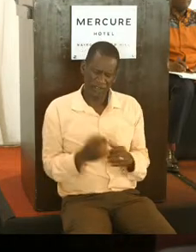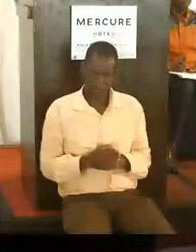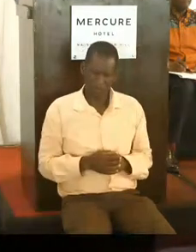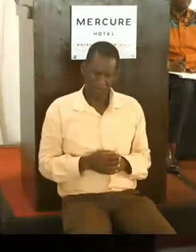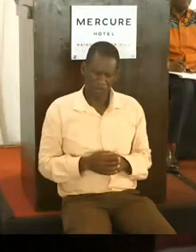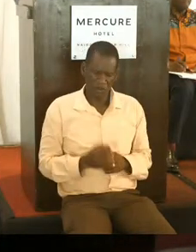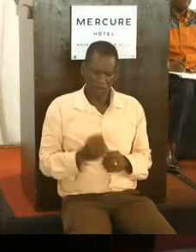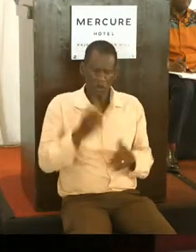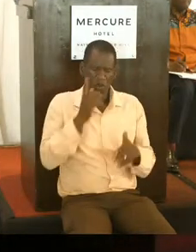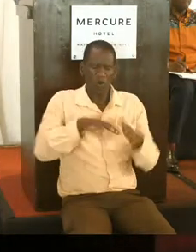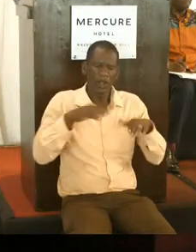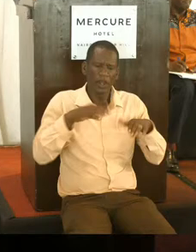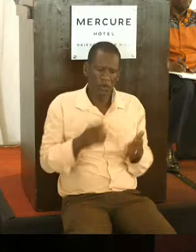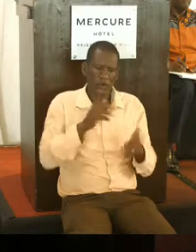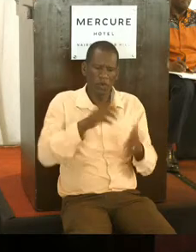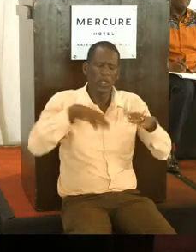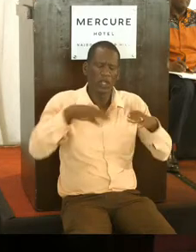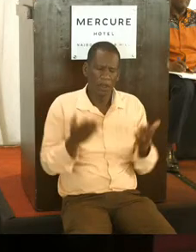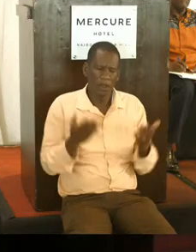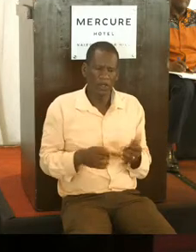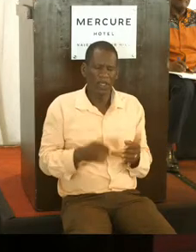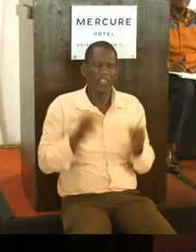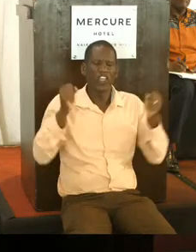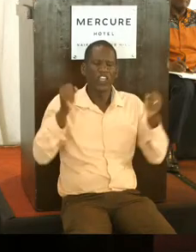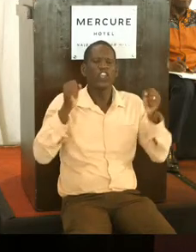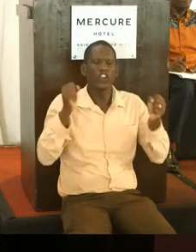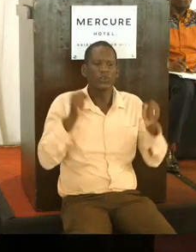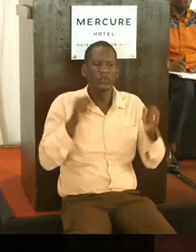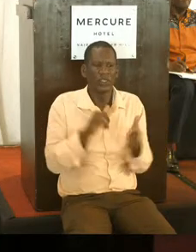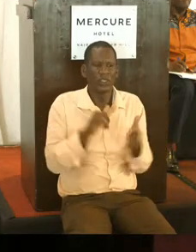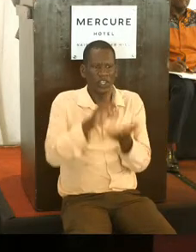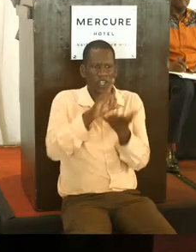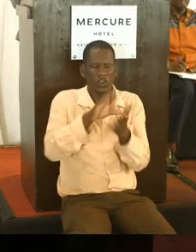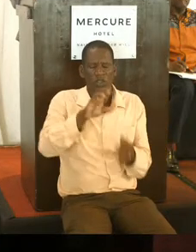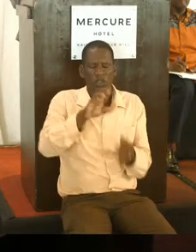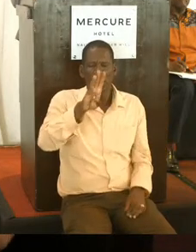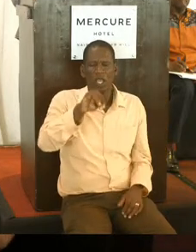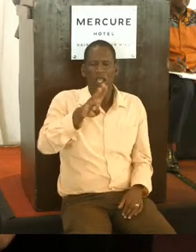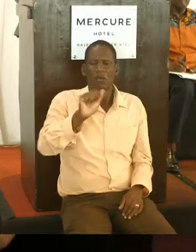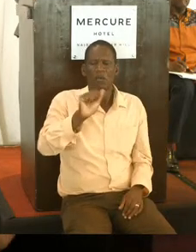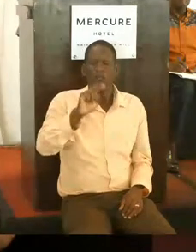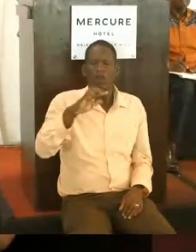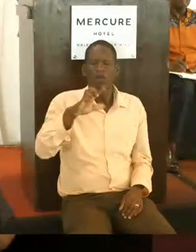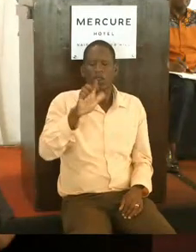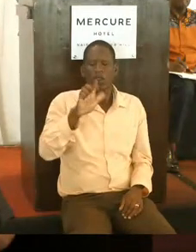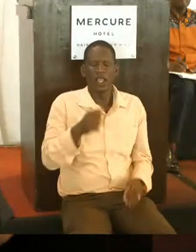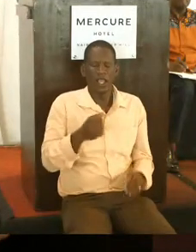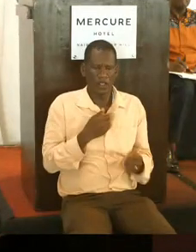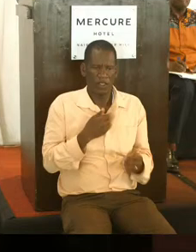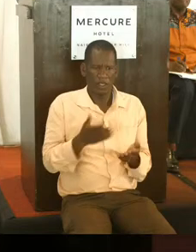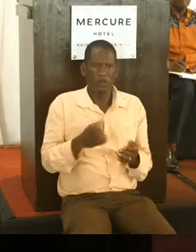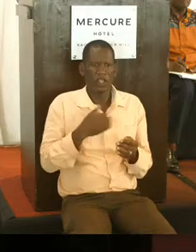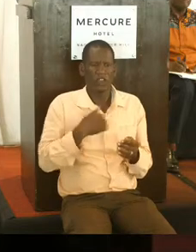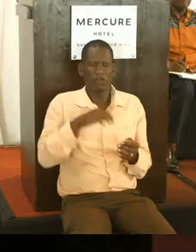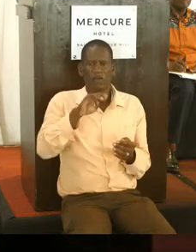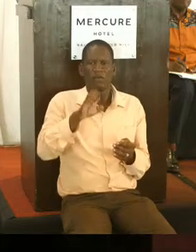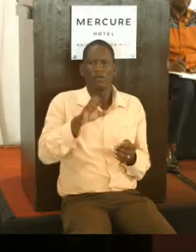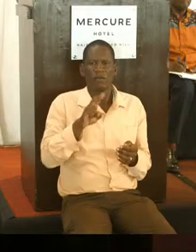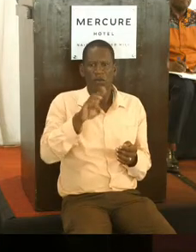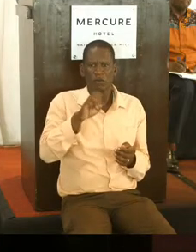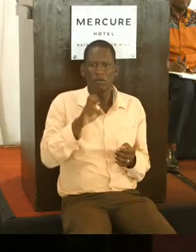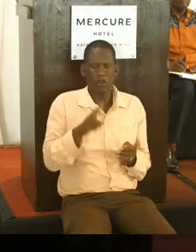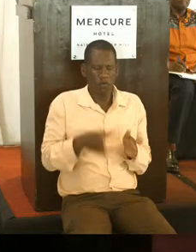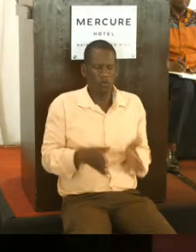what about um the heroes that Dr mongola talked about are we going to have a Momo Road in kisi